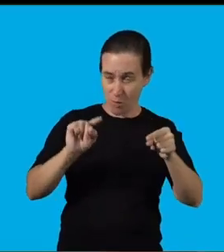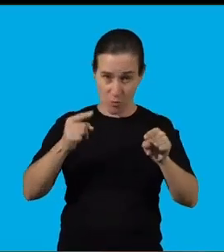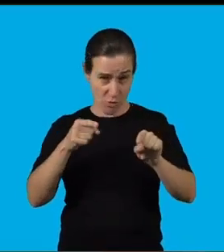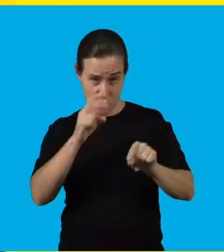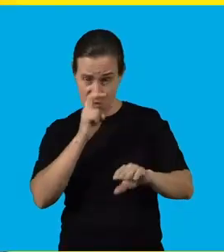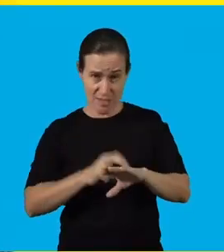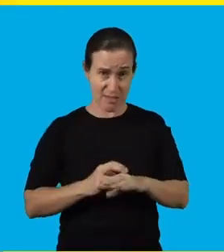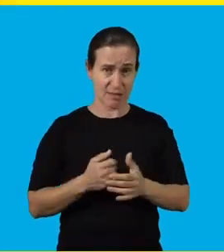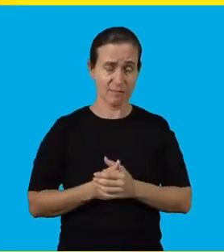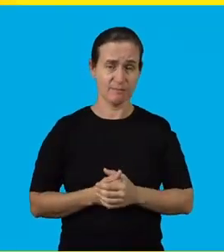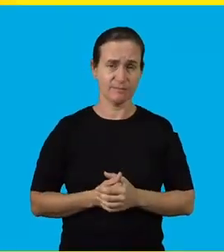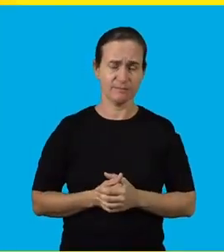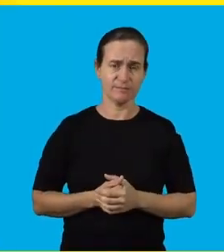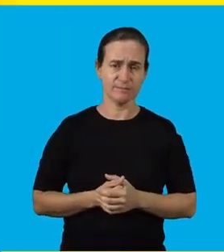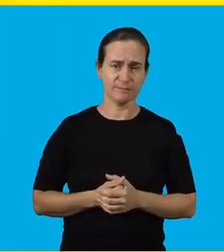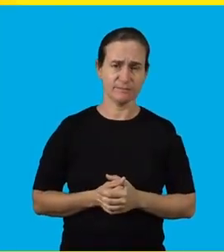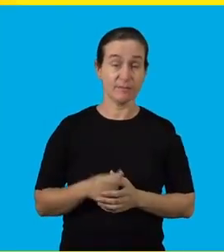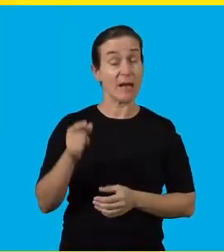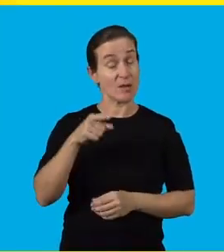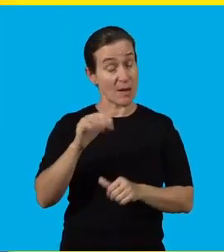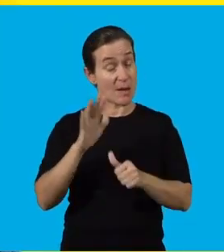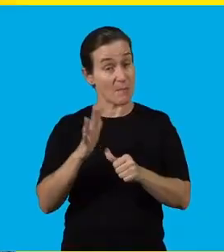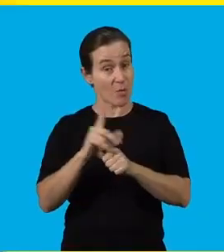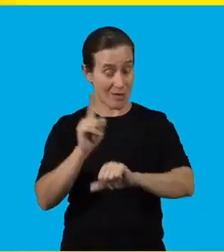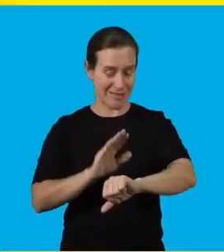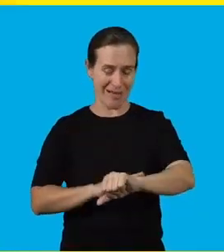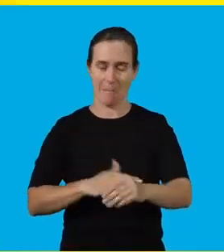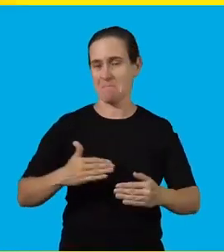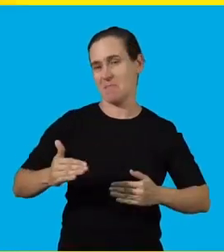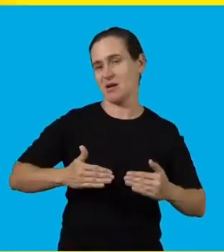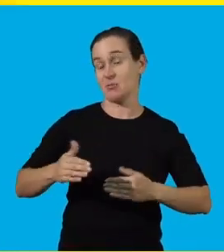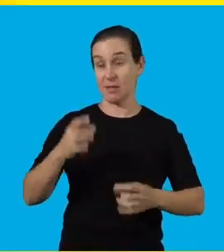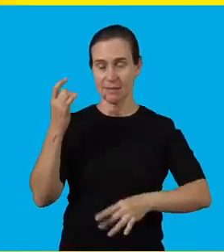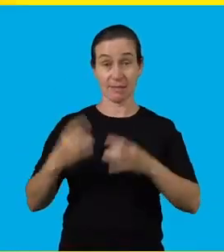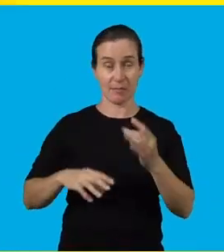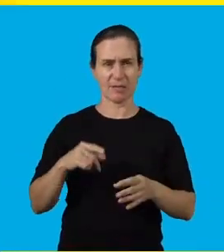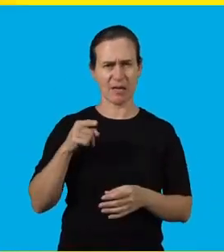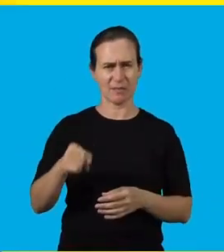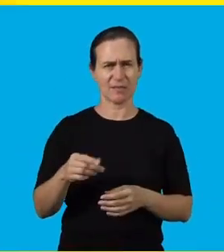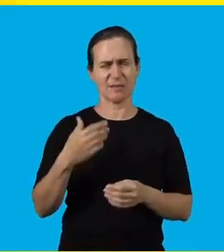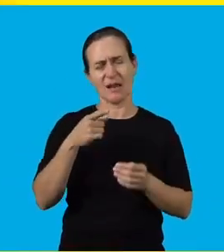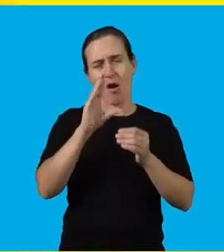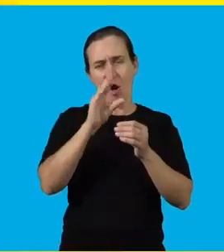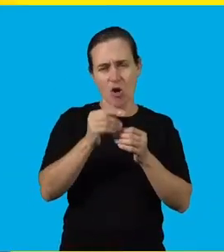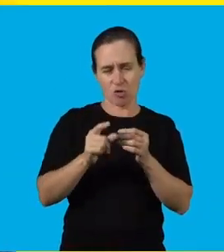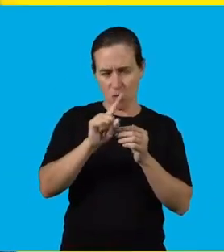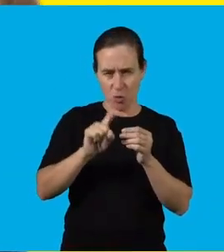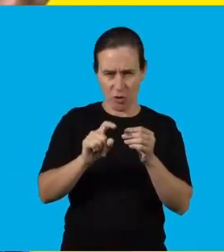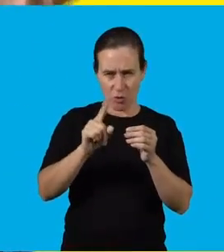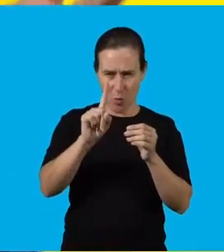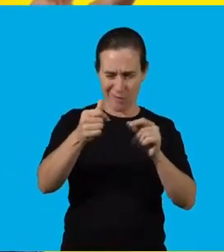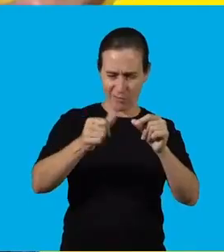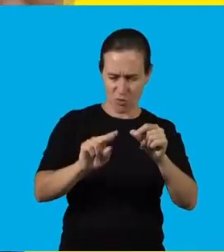for the graph, also remembering how we spoke about time management. So sometimes these cubic questions, they're broken up into parts. You might